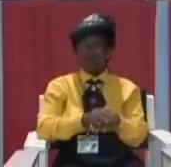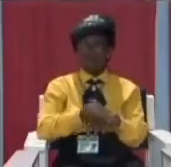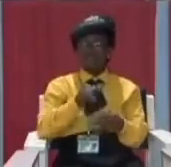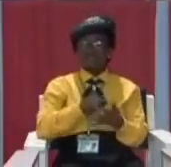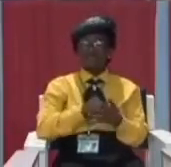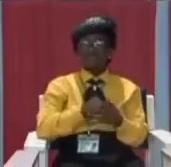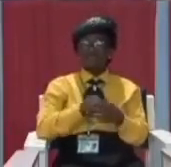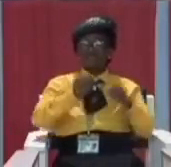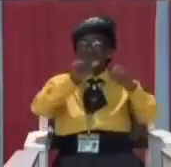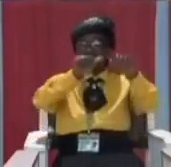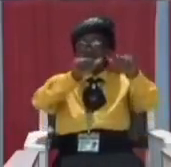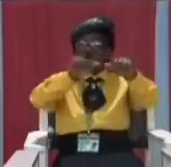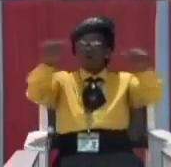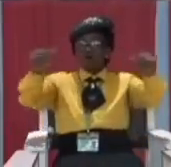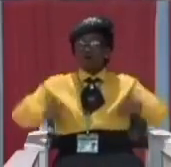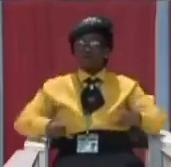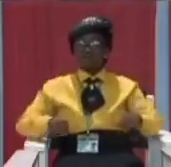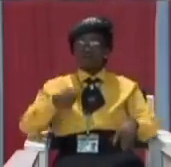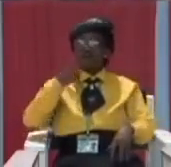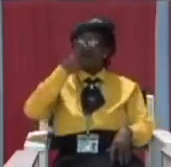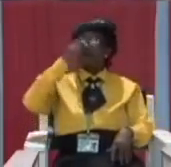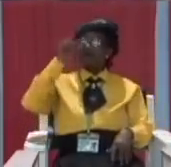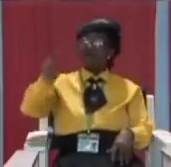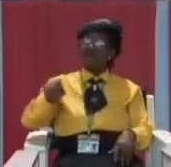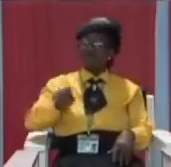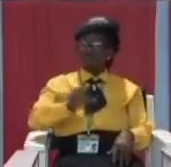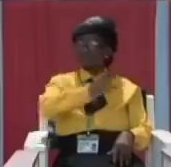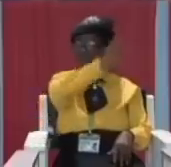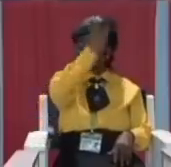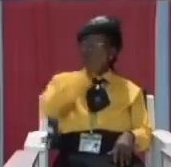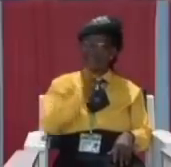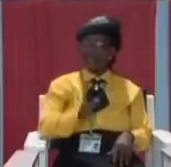must never go out.